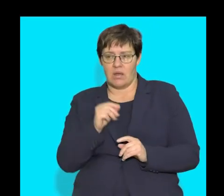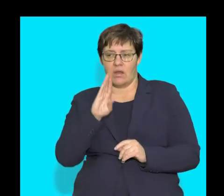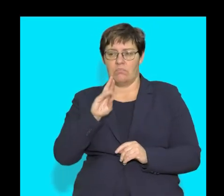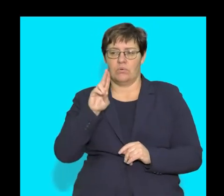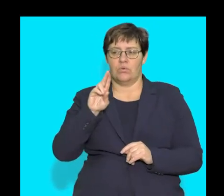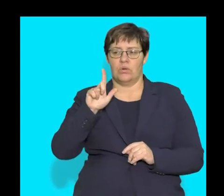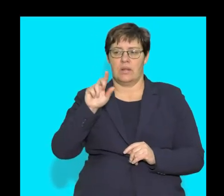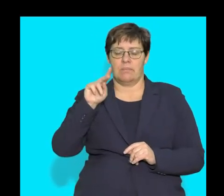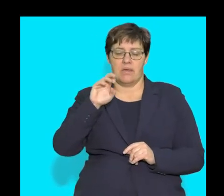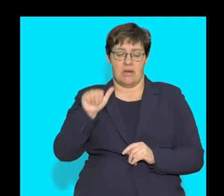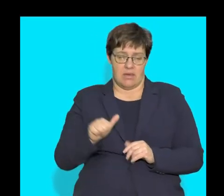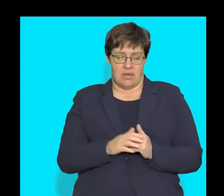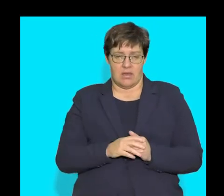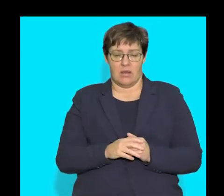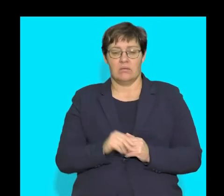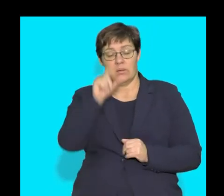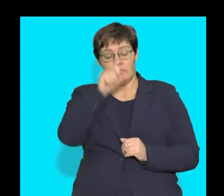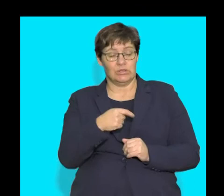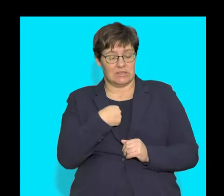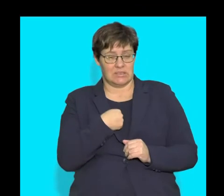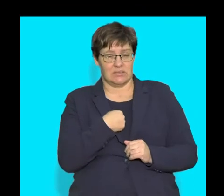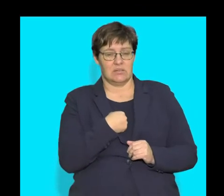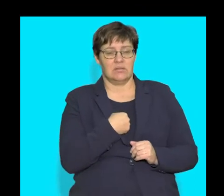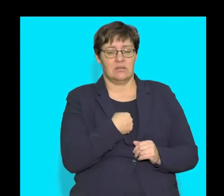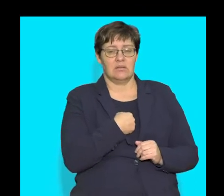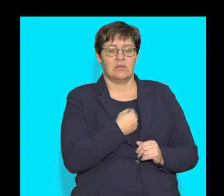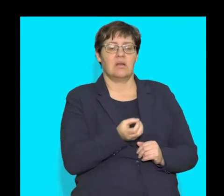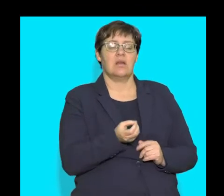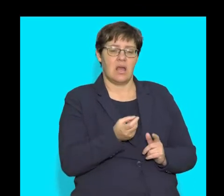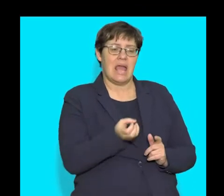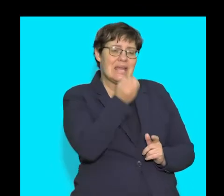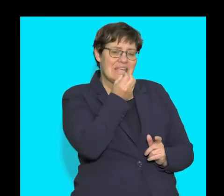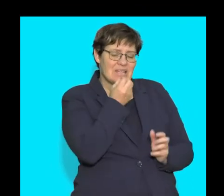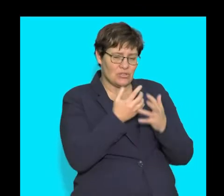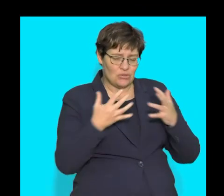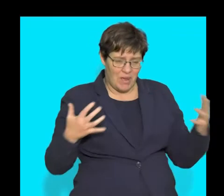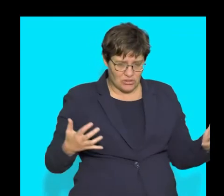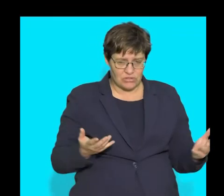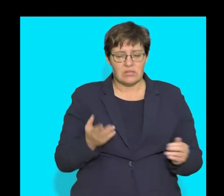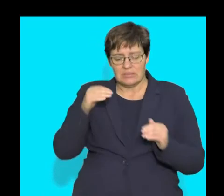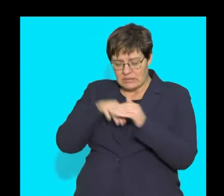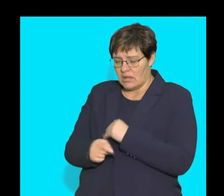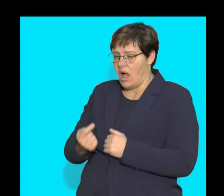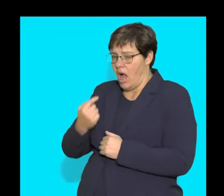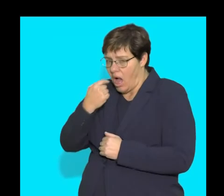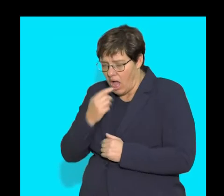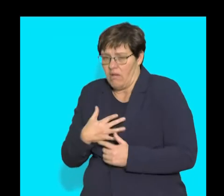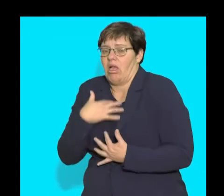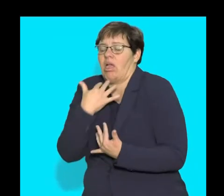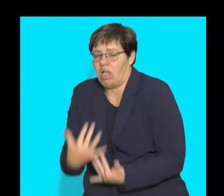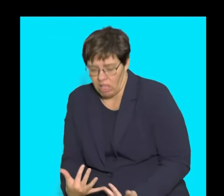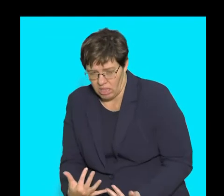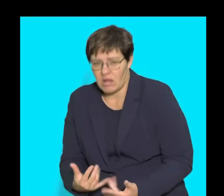called bulimia. Again, it is a condition where a person regularly overeats and then